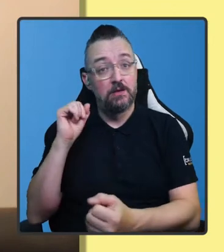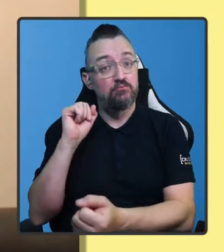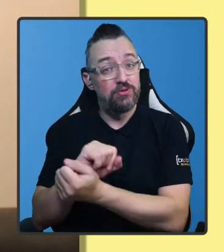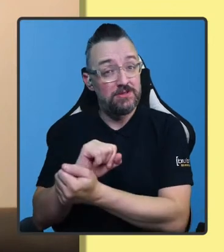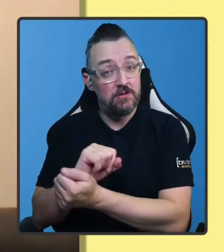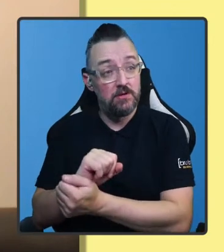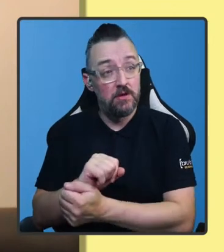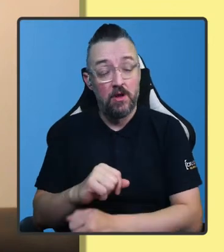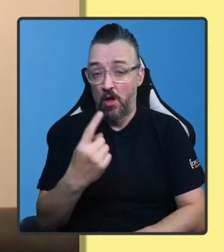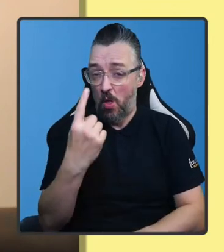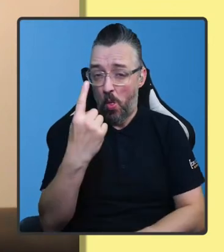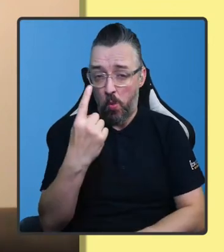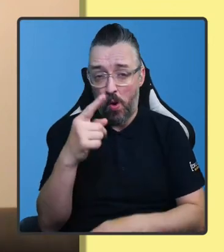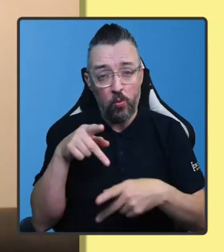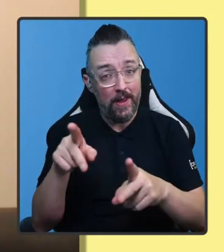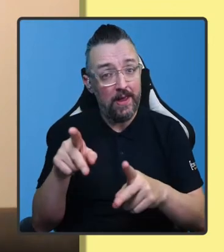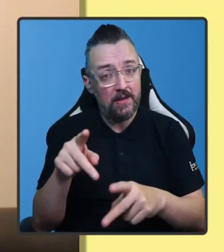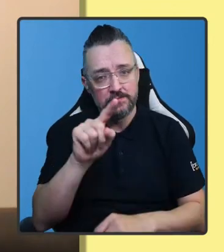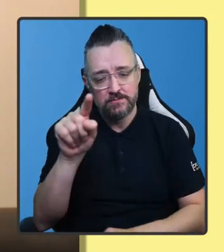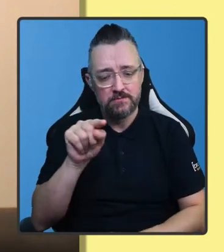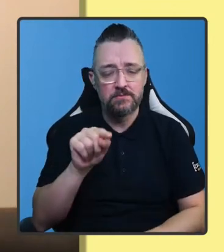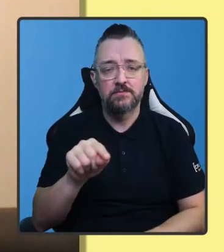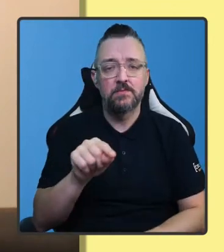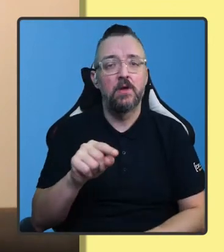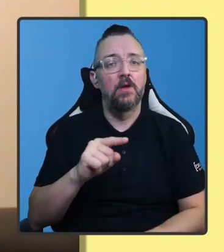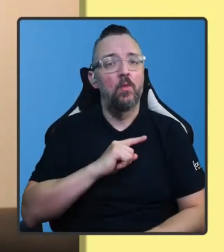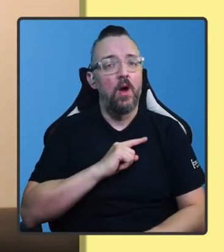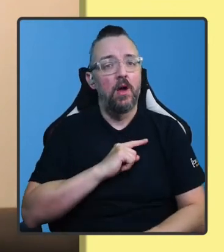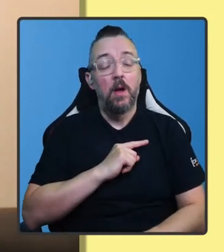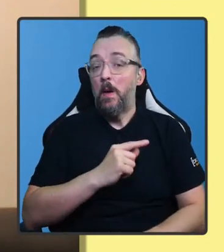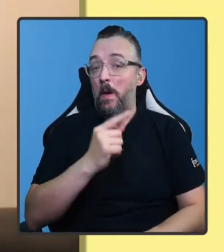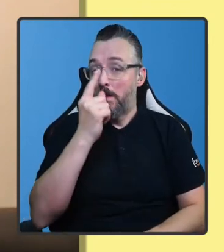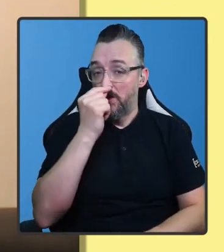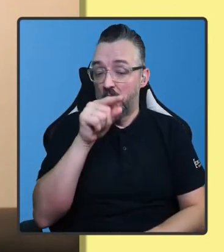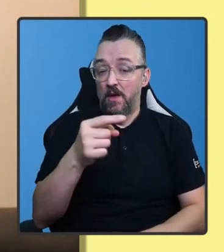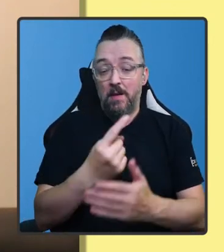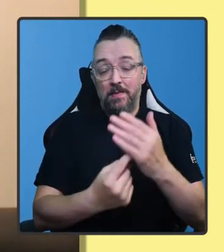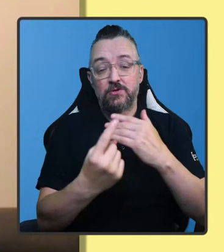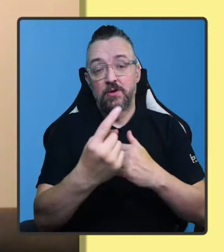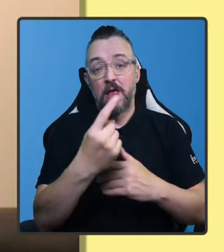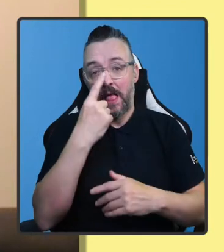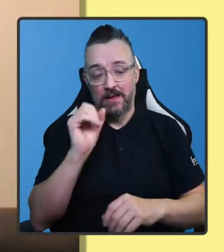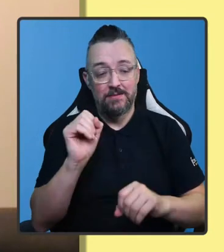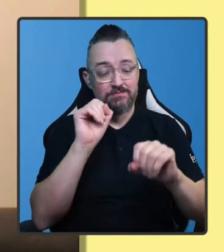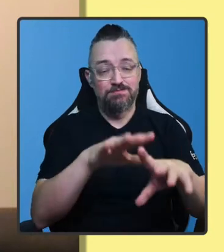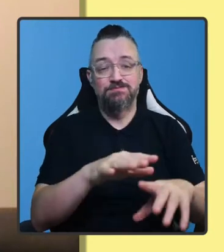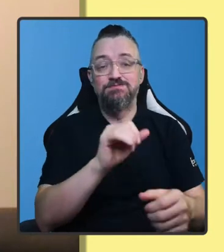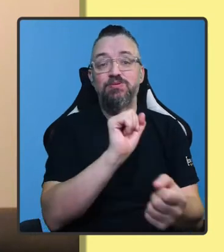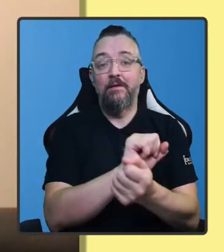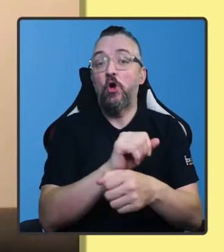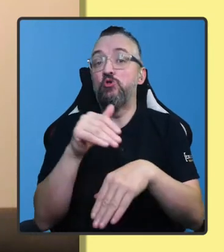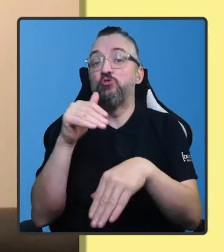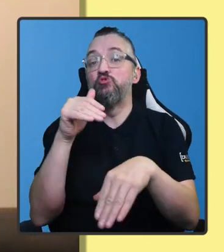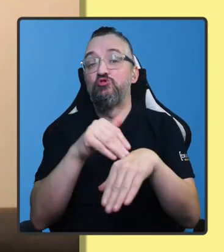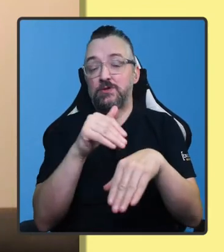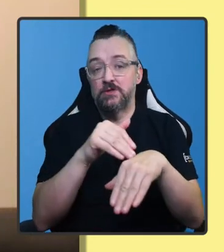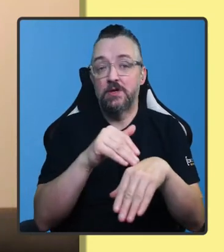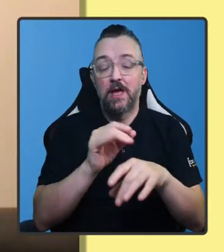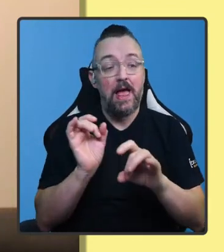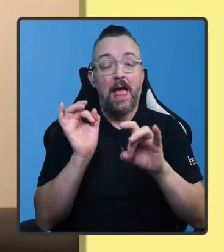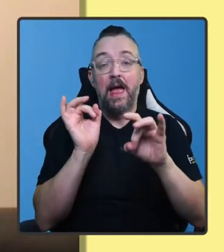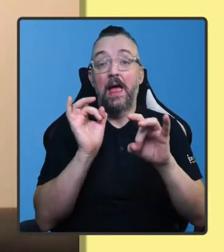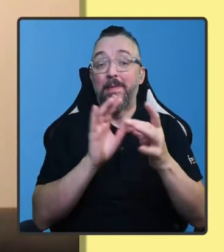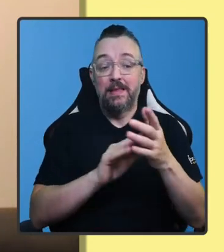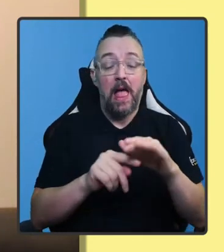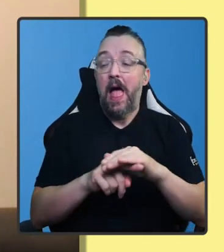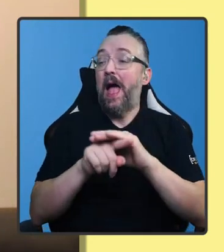solution? Particularly when it's entirely plausible that an individual can be incarcerated for a nuisance crime, leave prison with a drug addiction, and